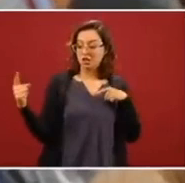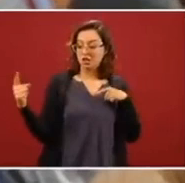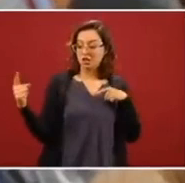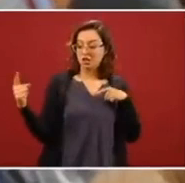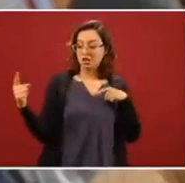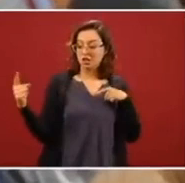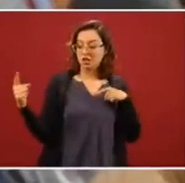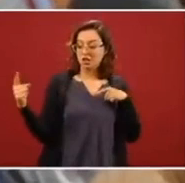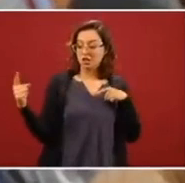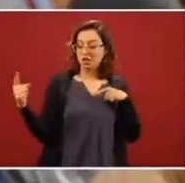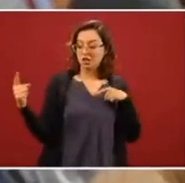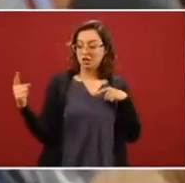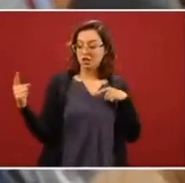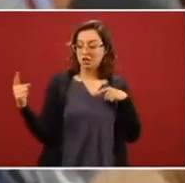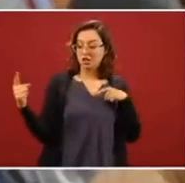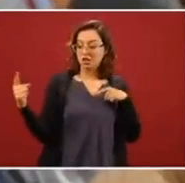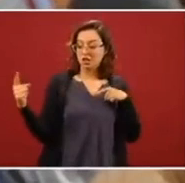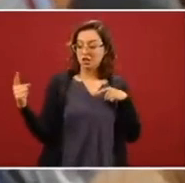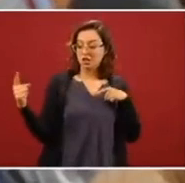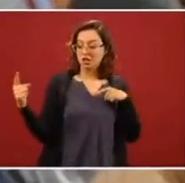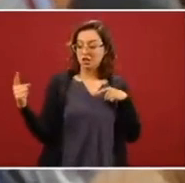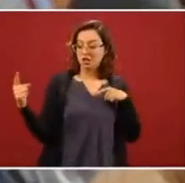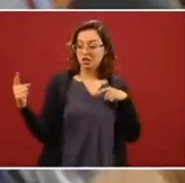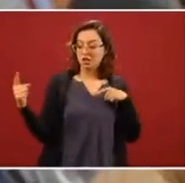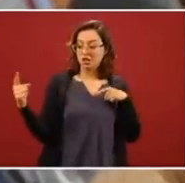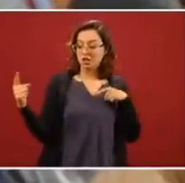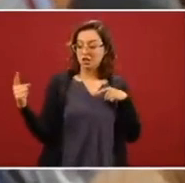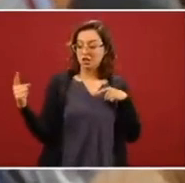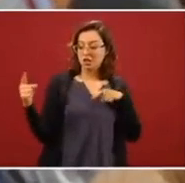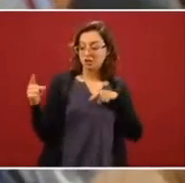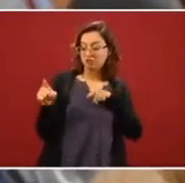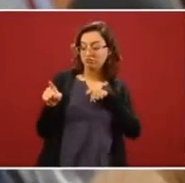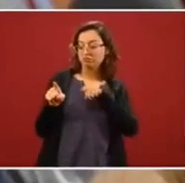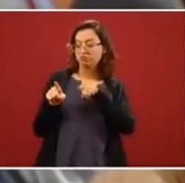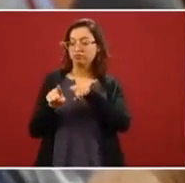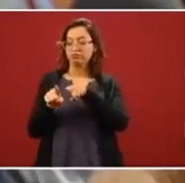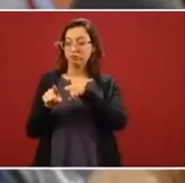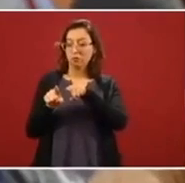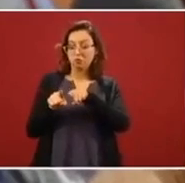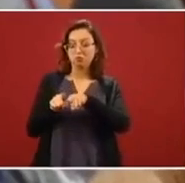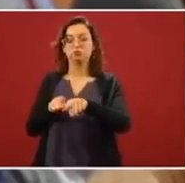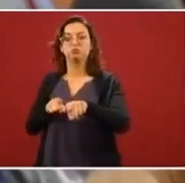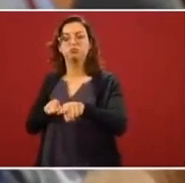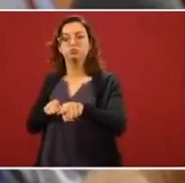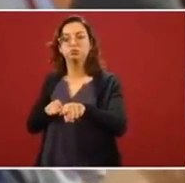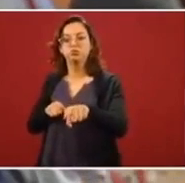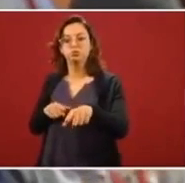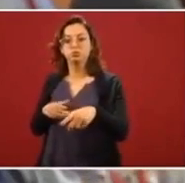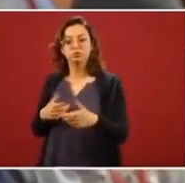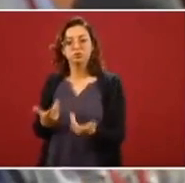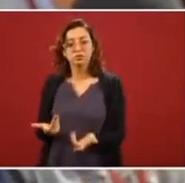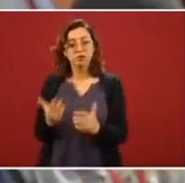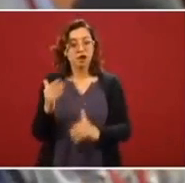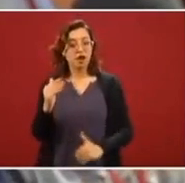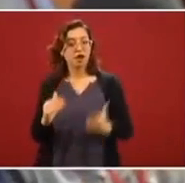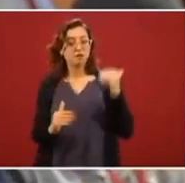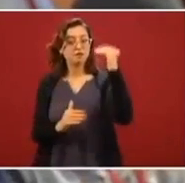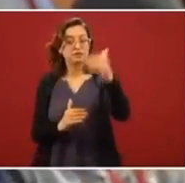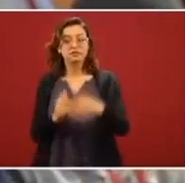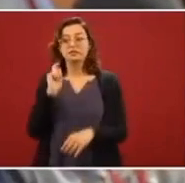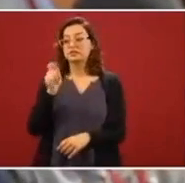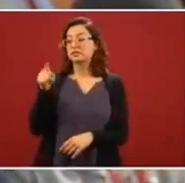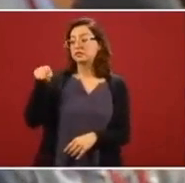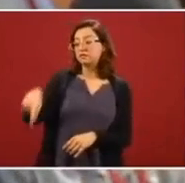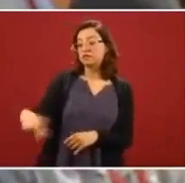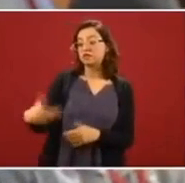is level with, and then becomes superior to the other one. Esto con la intención de ver qué es lo poco que se hizo en 5 años